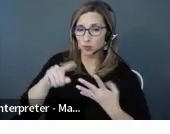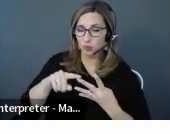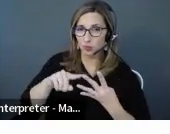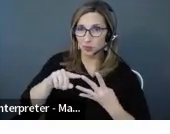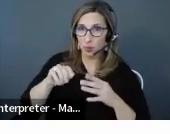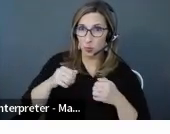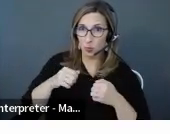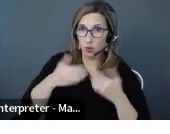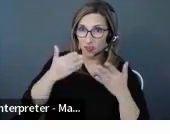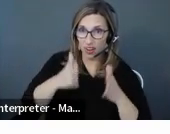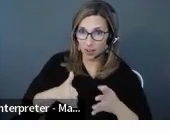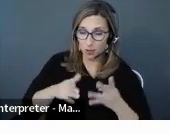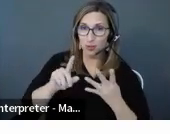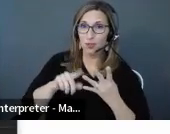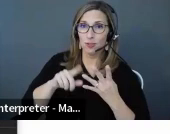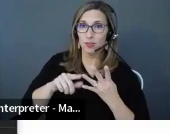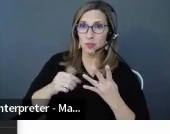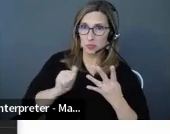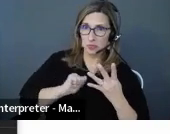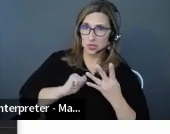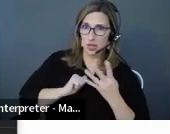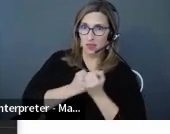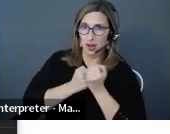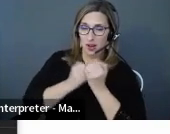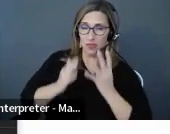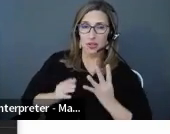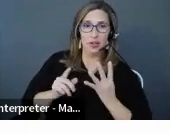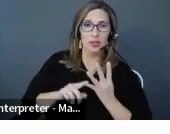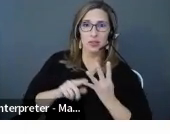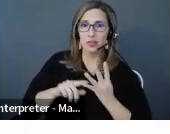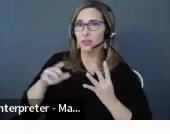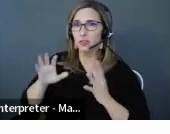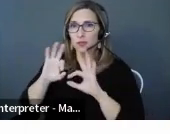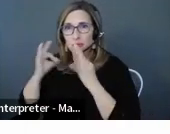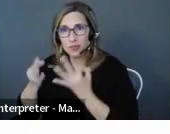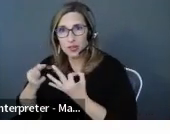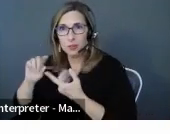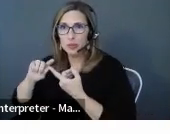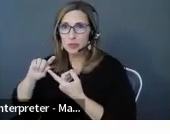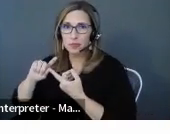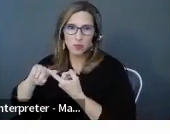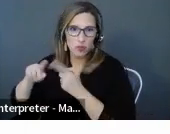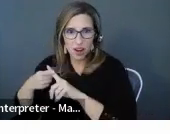self-advocate, parent or family member, or any other group that you identify with.